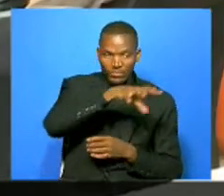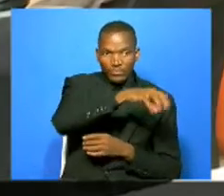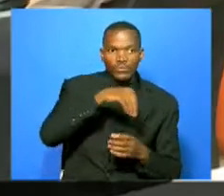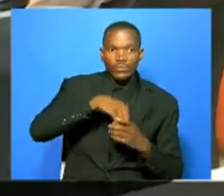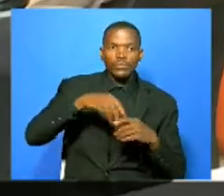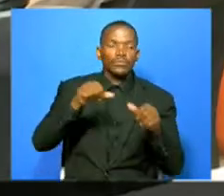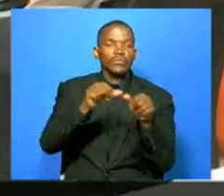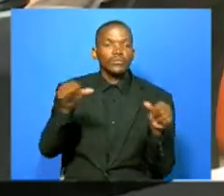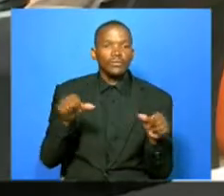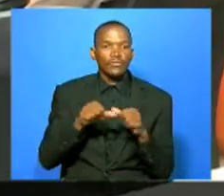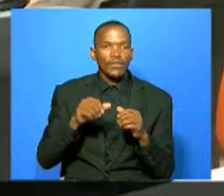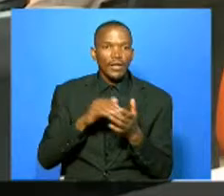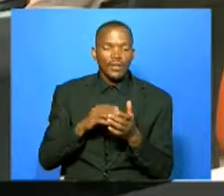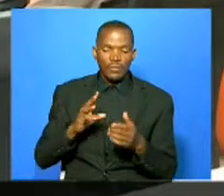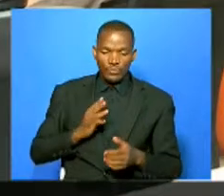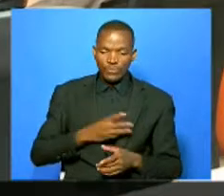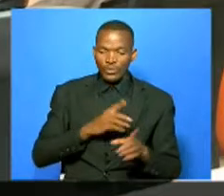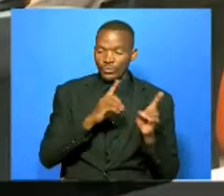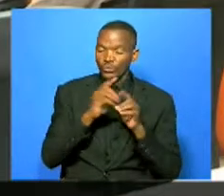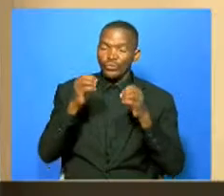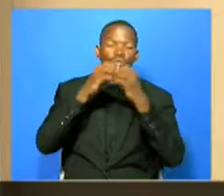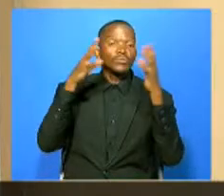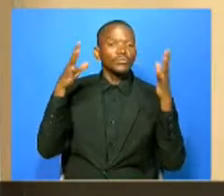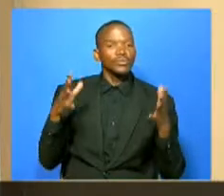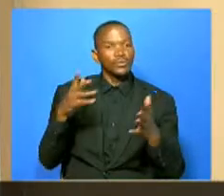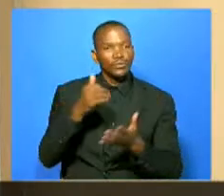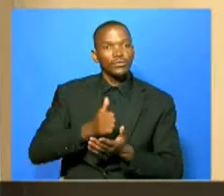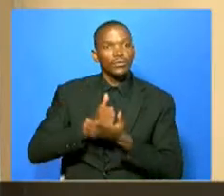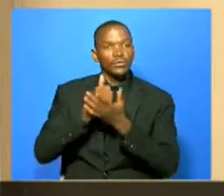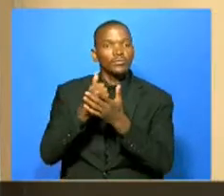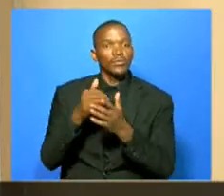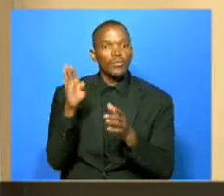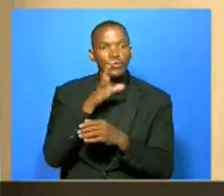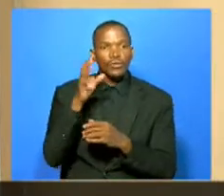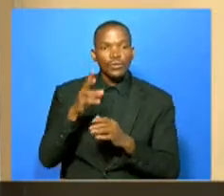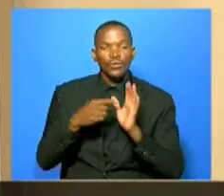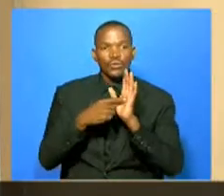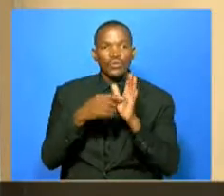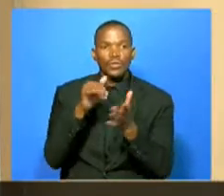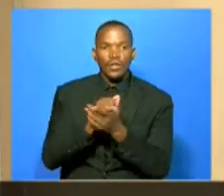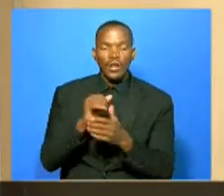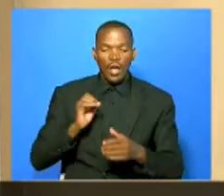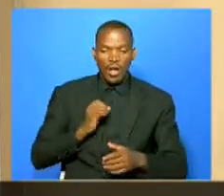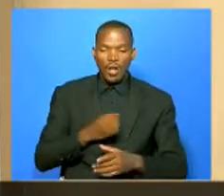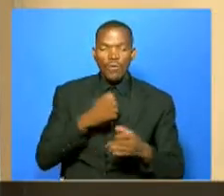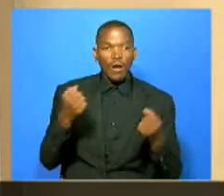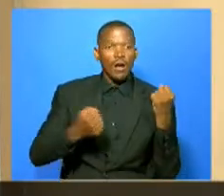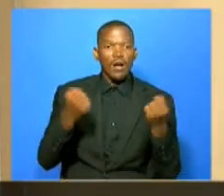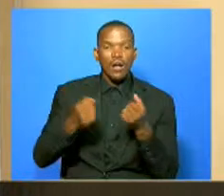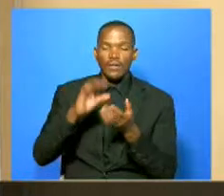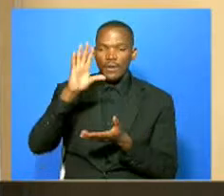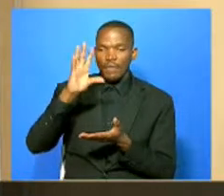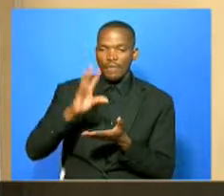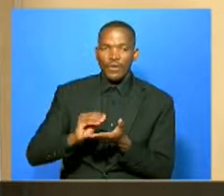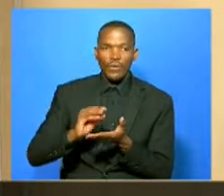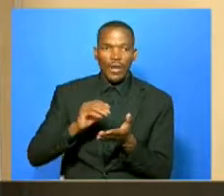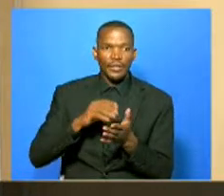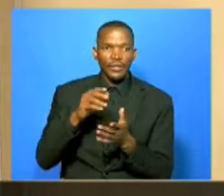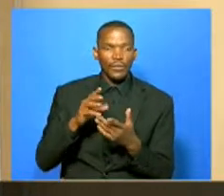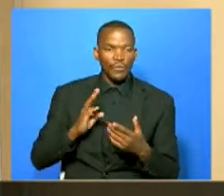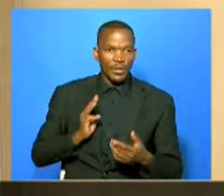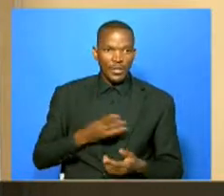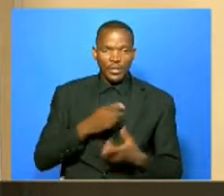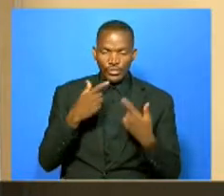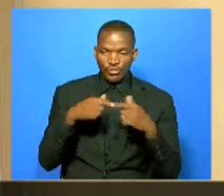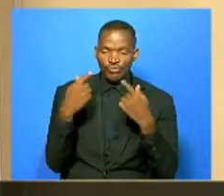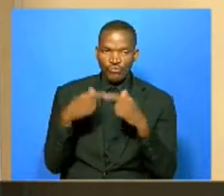kgaolong mme ne ra dira go le gontsi thata ka one ra supa gore dikoloi tsa rona ntse di tlhaela mme ne ra leka go tswela